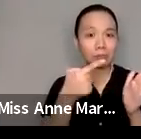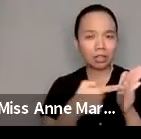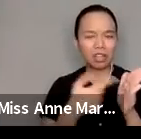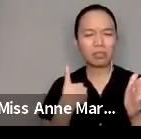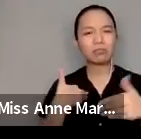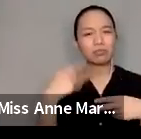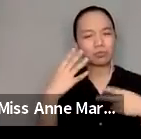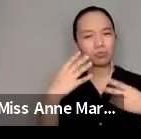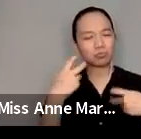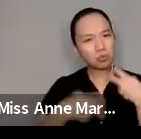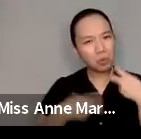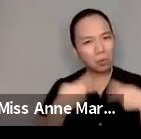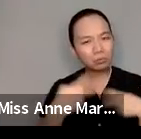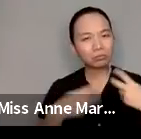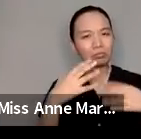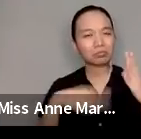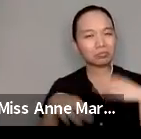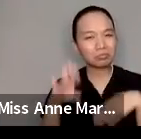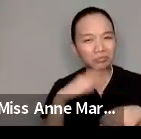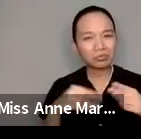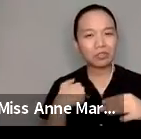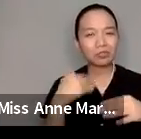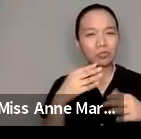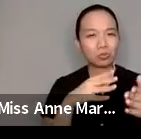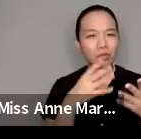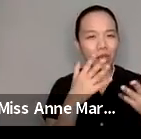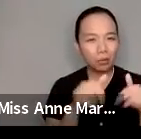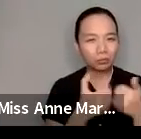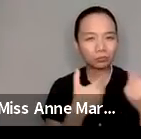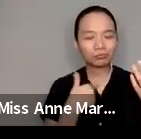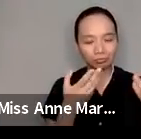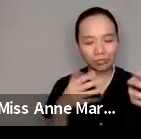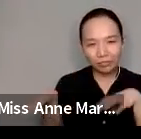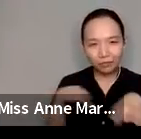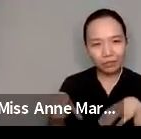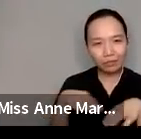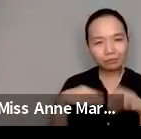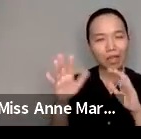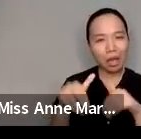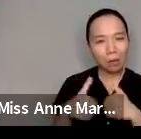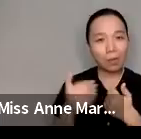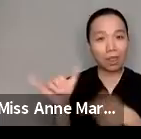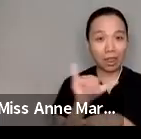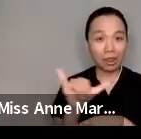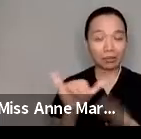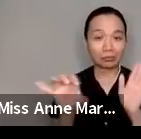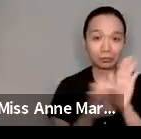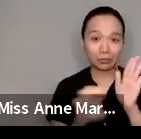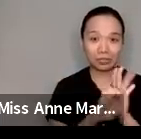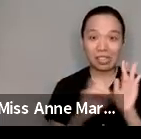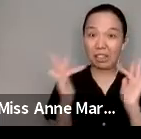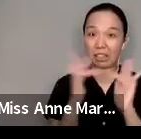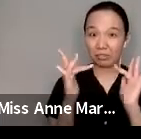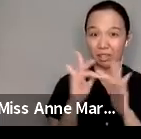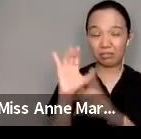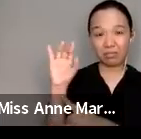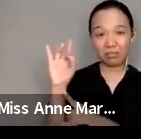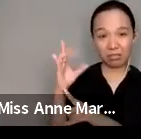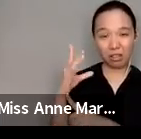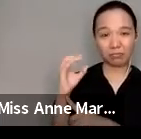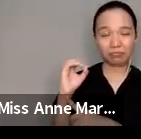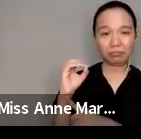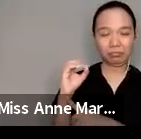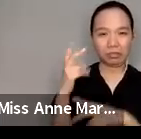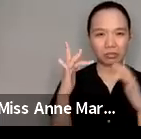troubles to carrying out the learning and organization activities. The problems like the internet signals